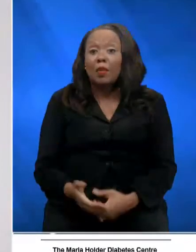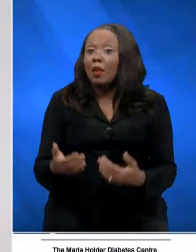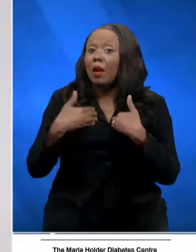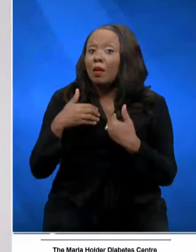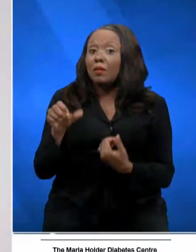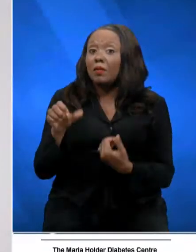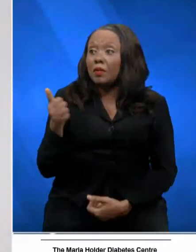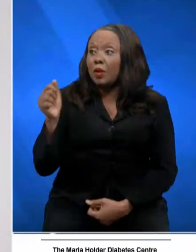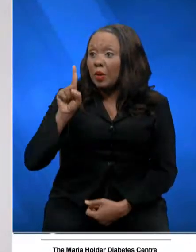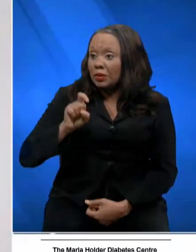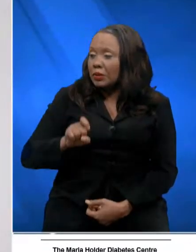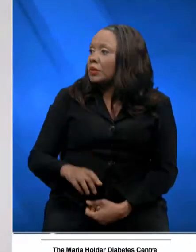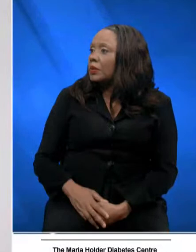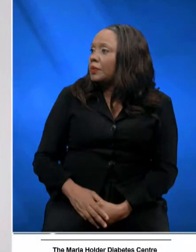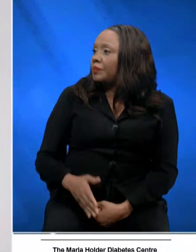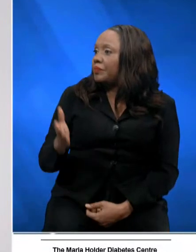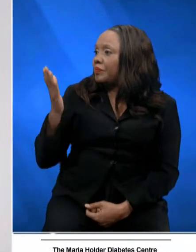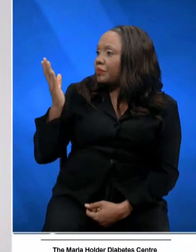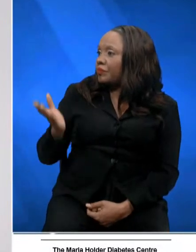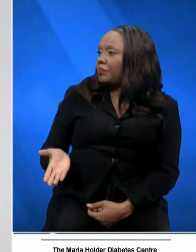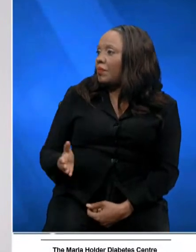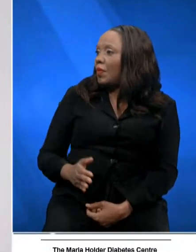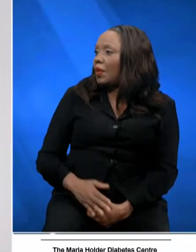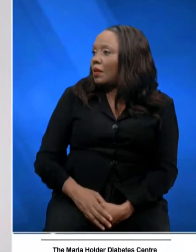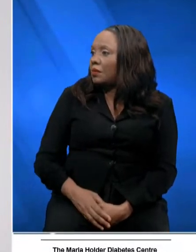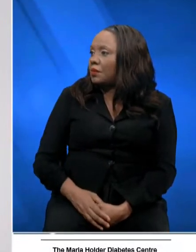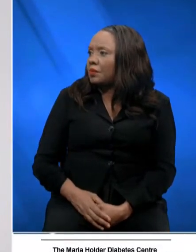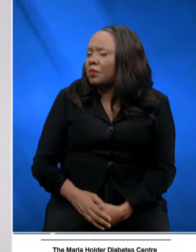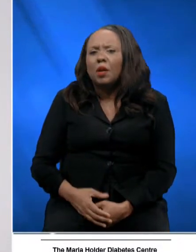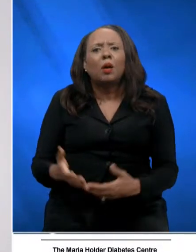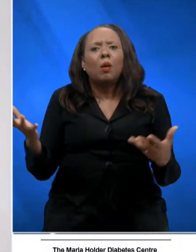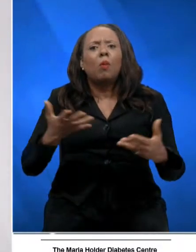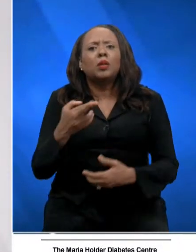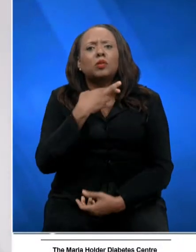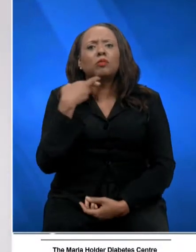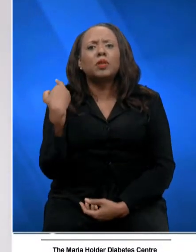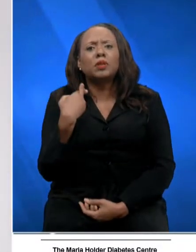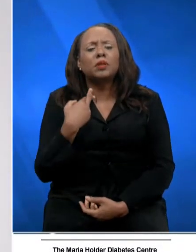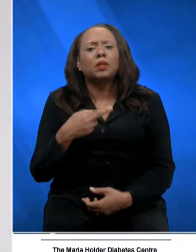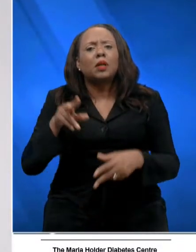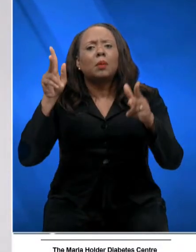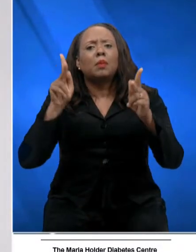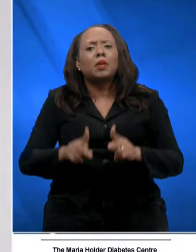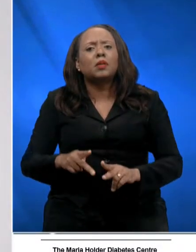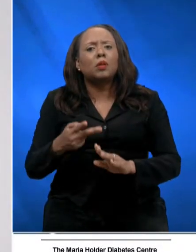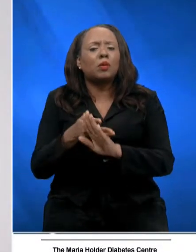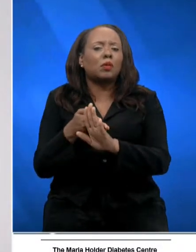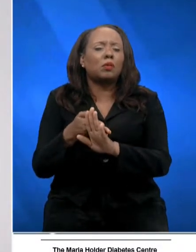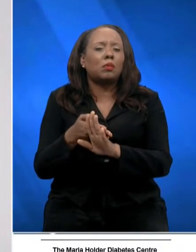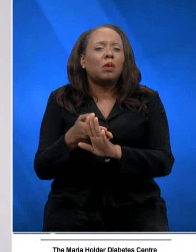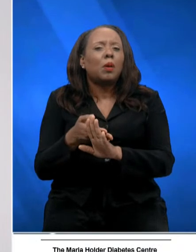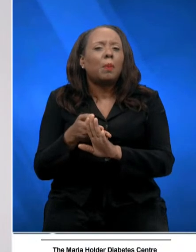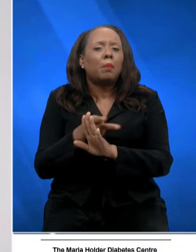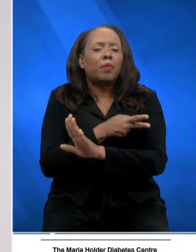Yes. Can you explain the risk for someone who is pre-diabetic?